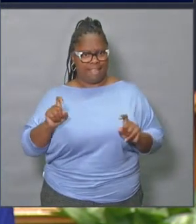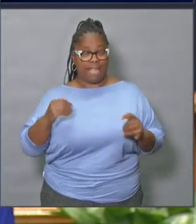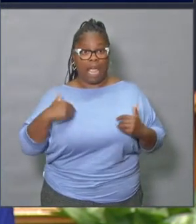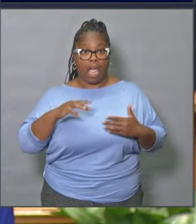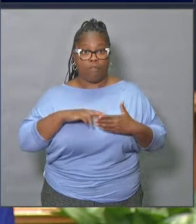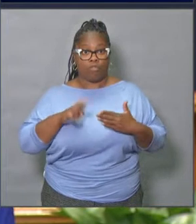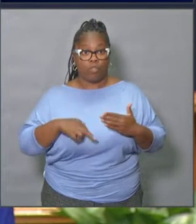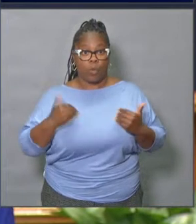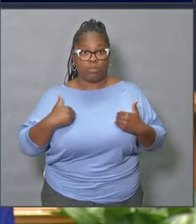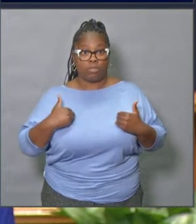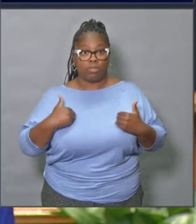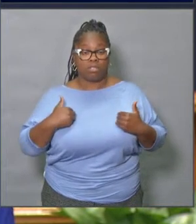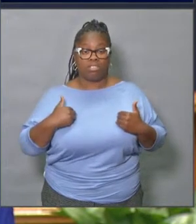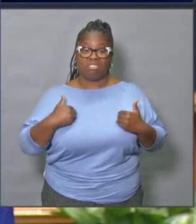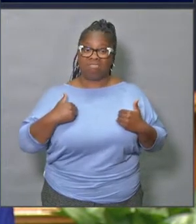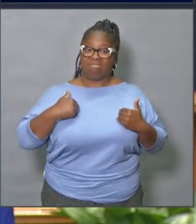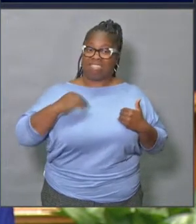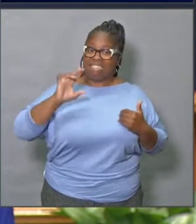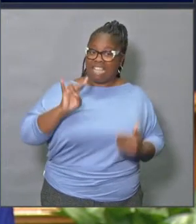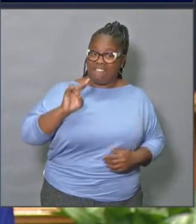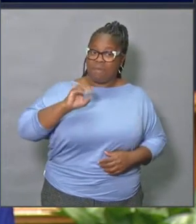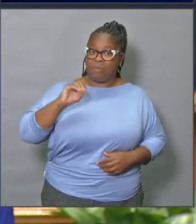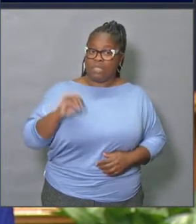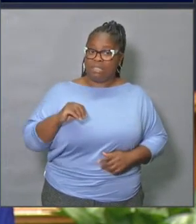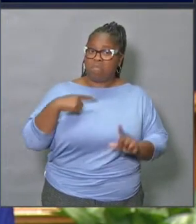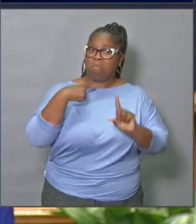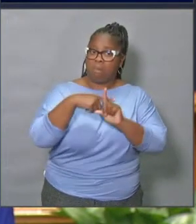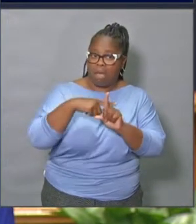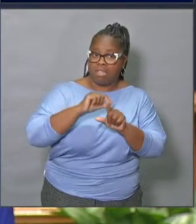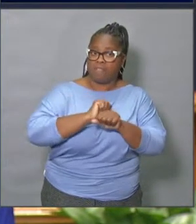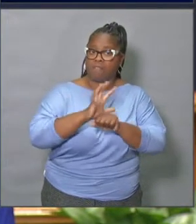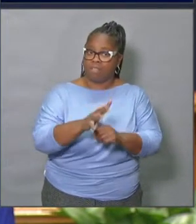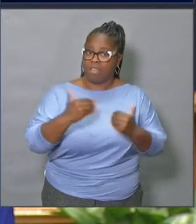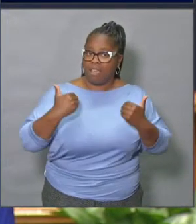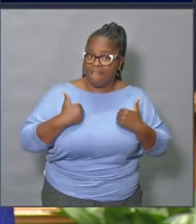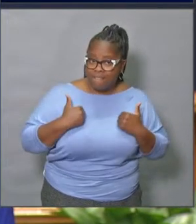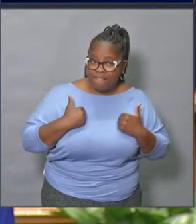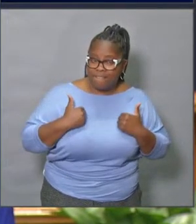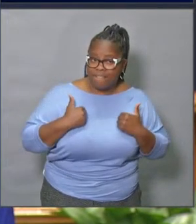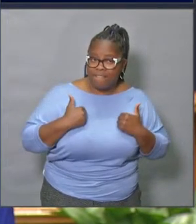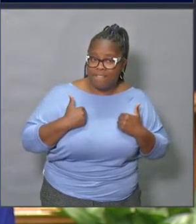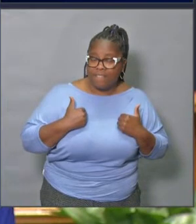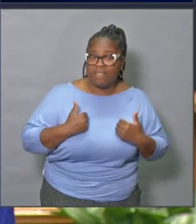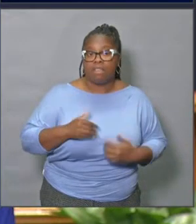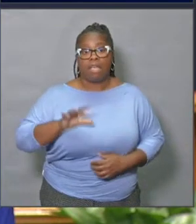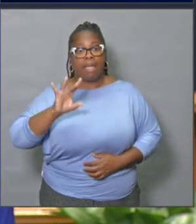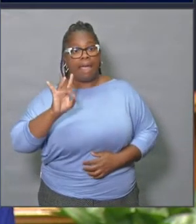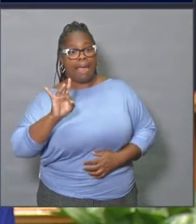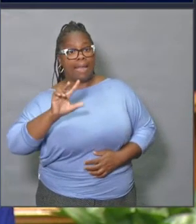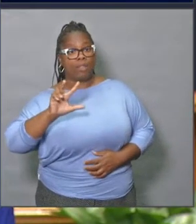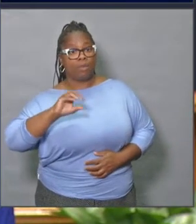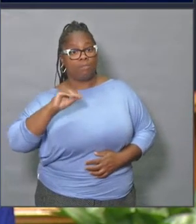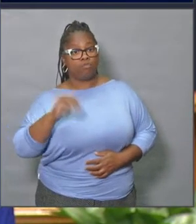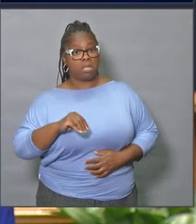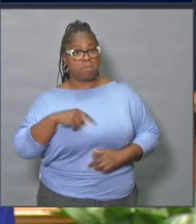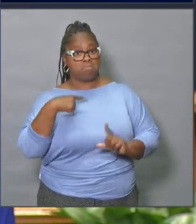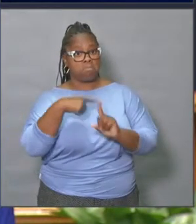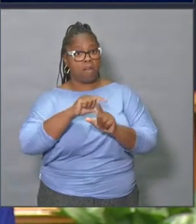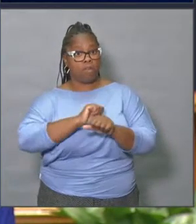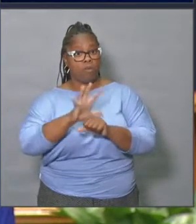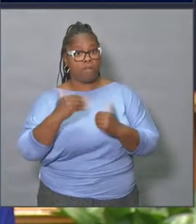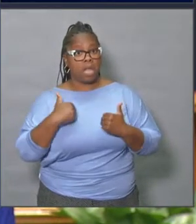results, 7% tested positive for COVID-19. 83% of the people who tested positive